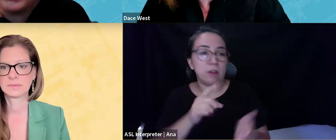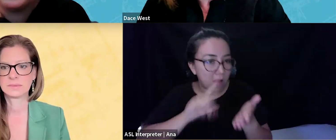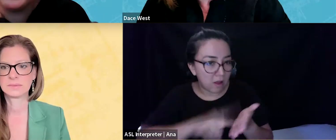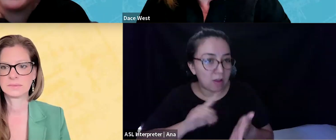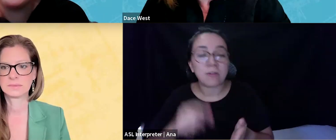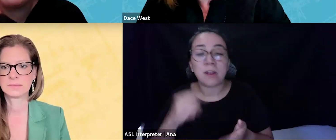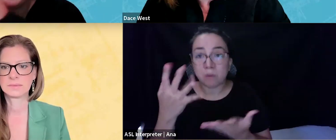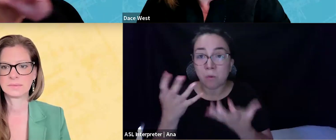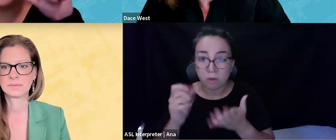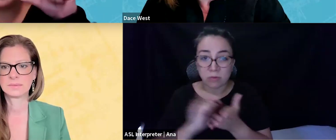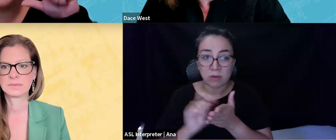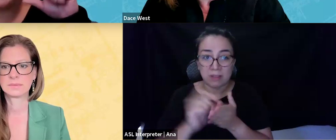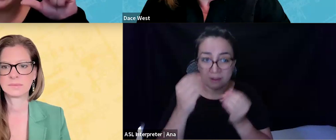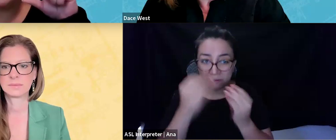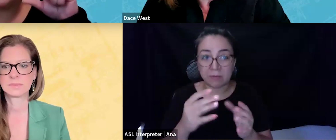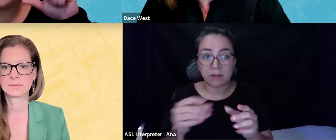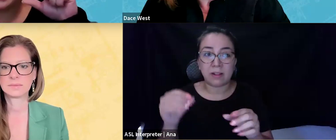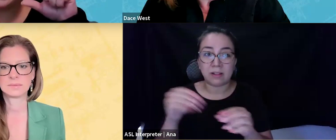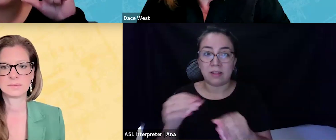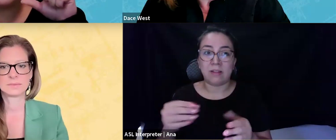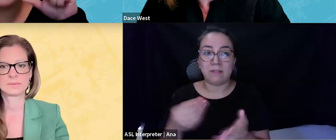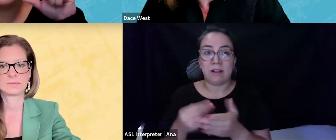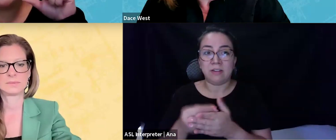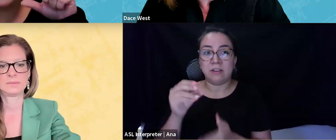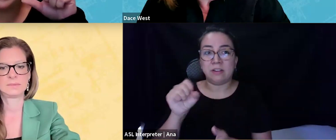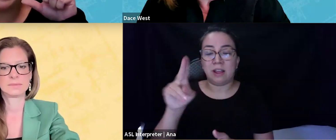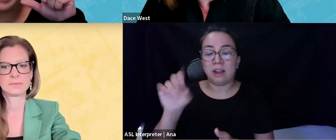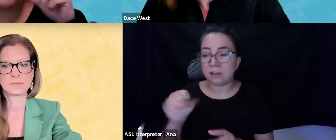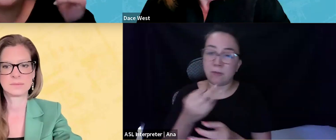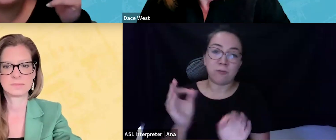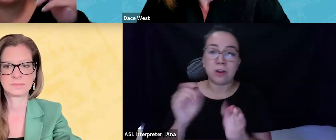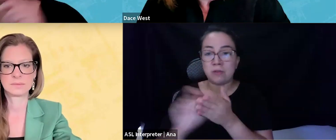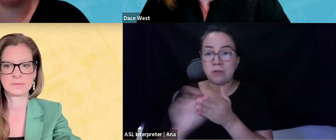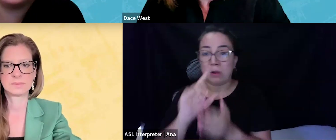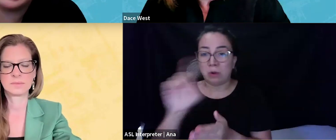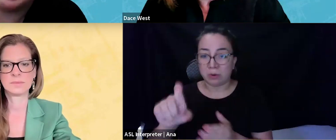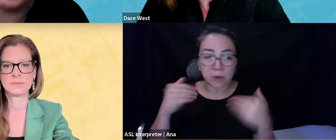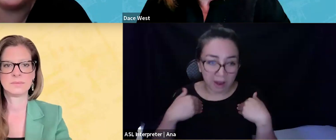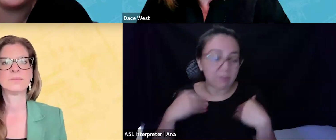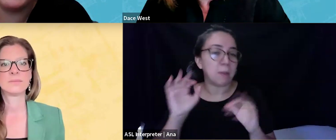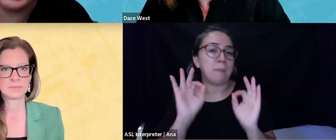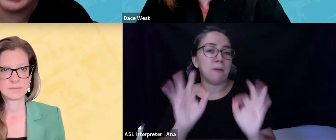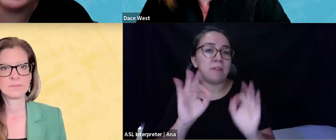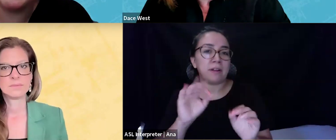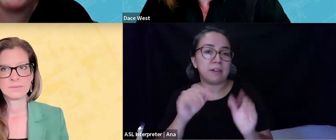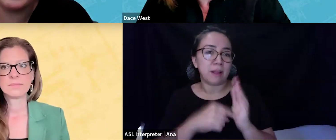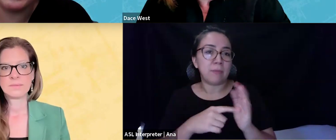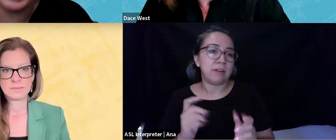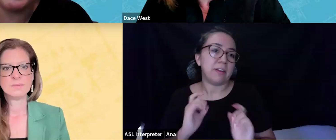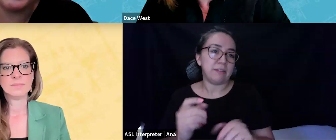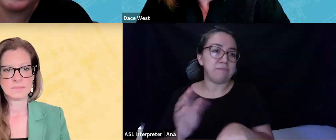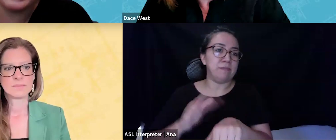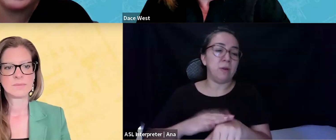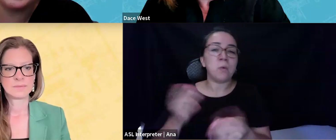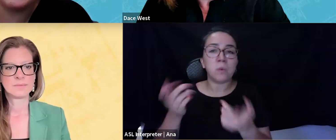If you want to write that information into the financial status free write question that we have, that's a perfect example of just giving us a heads up of what's